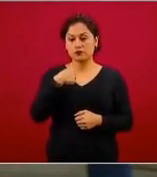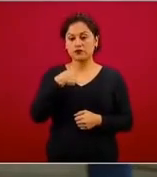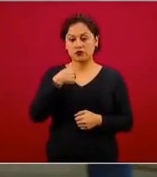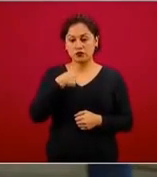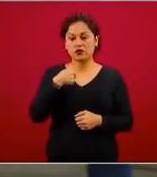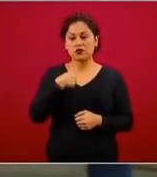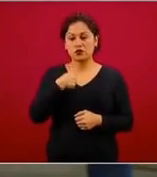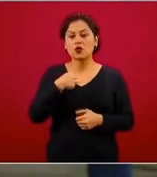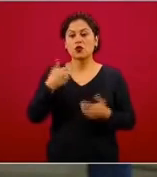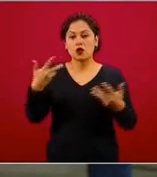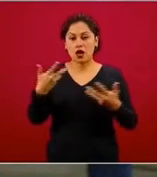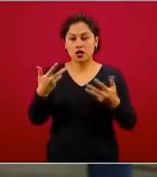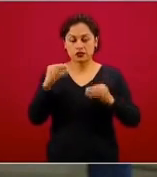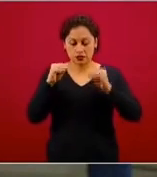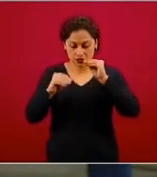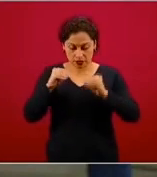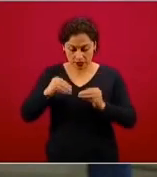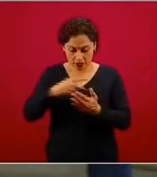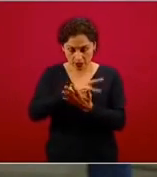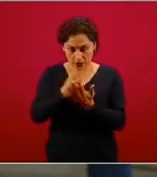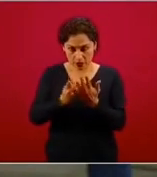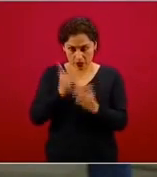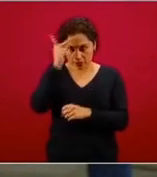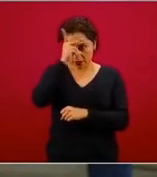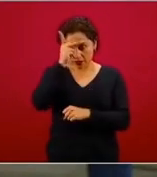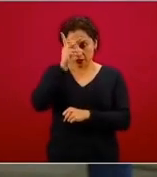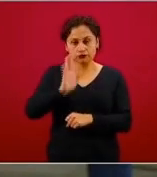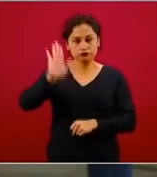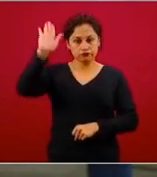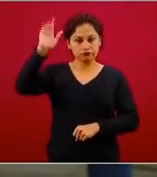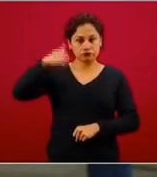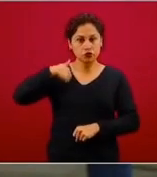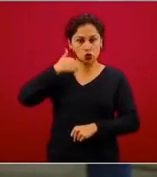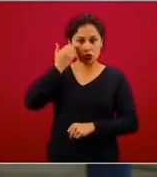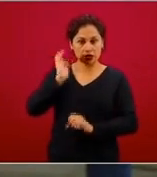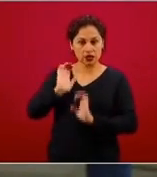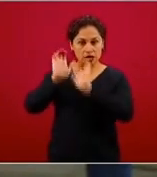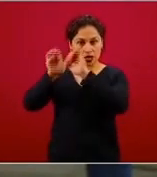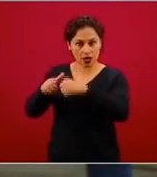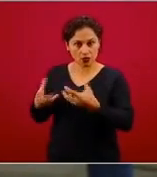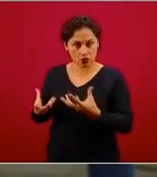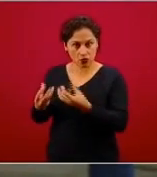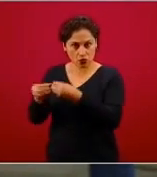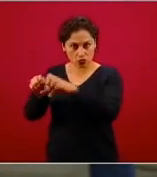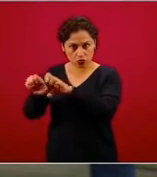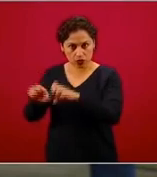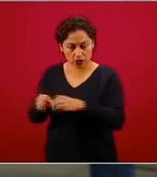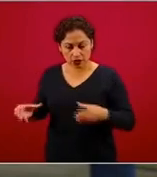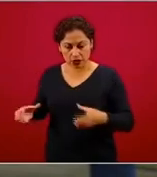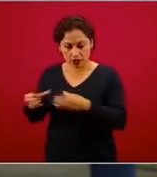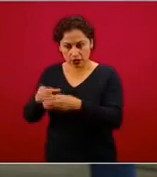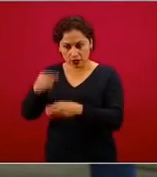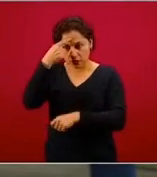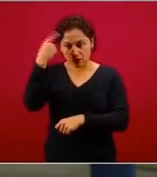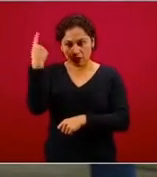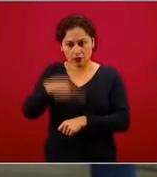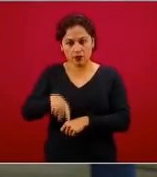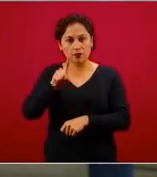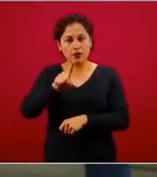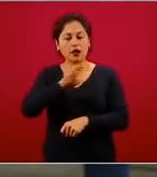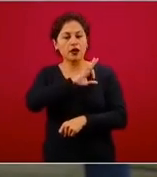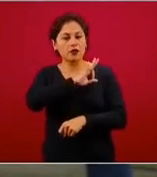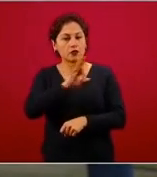I have been in charge of designing a psychology program, and I would really like to join you in